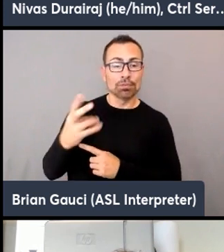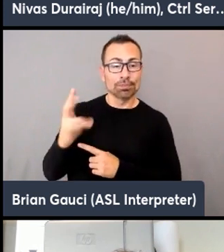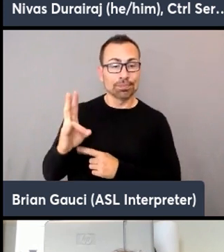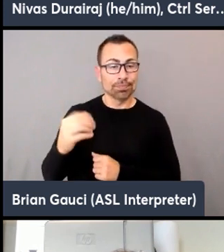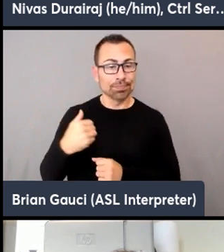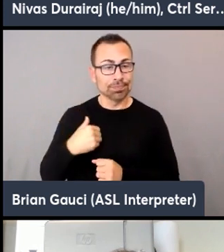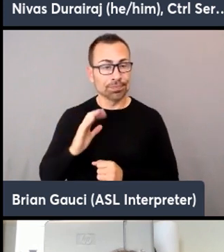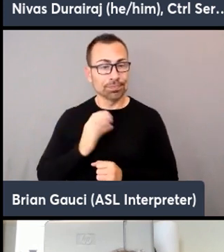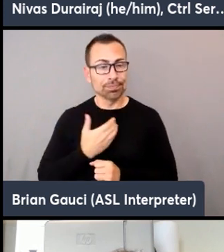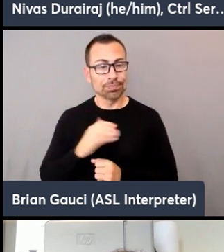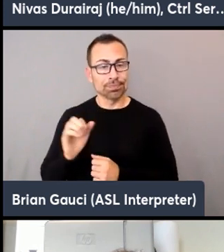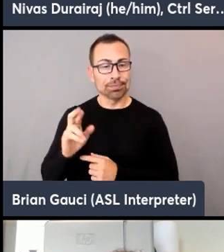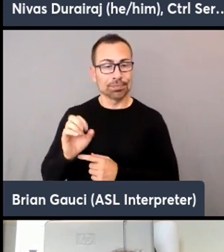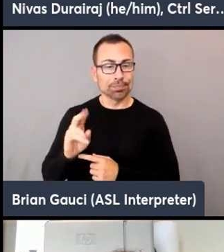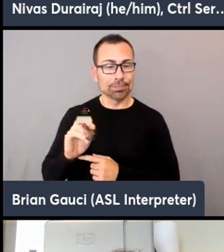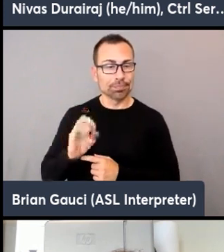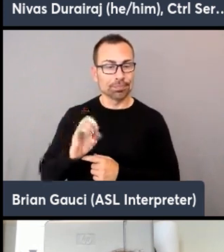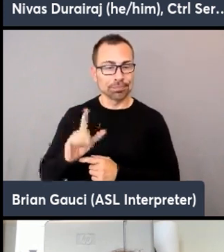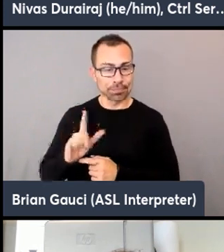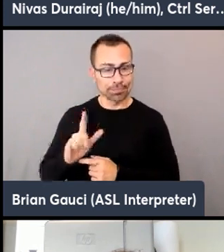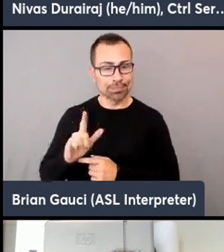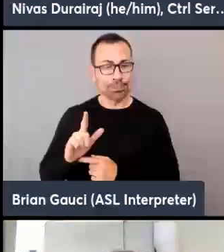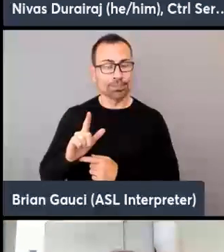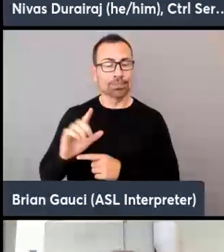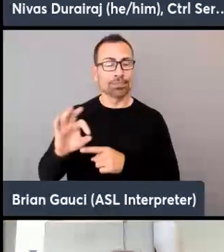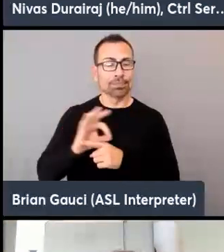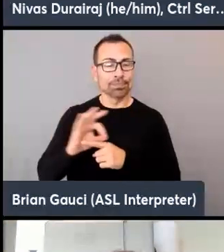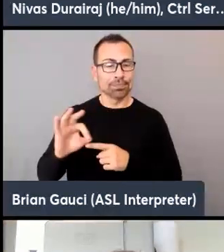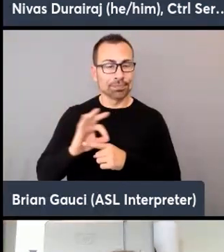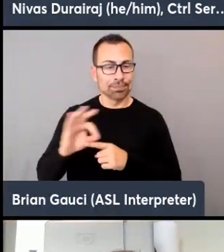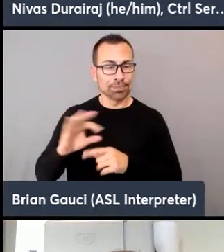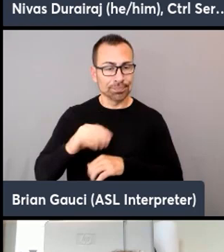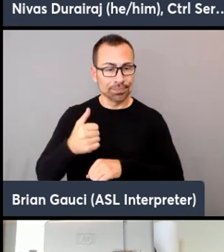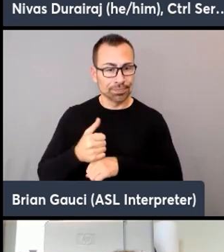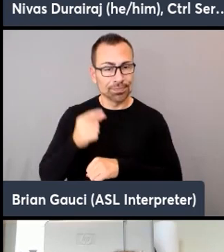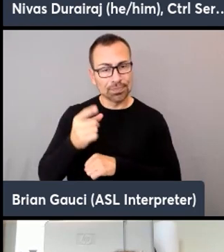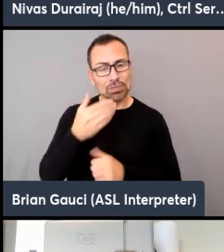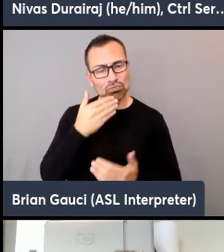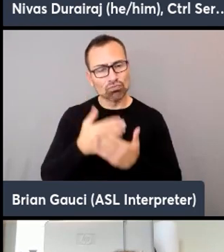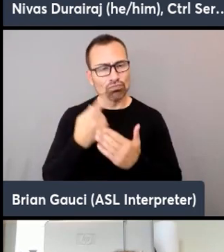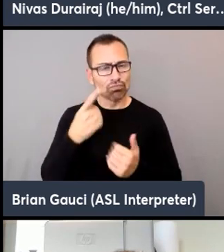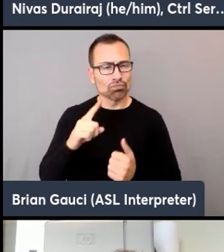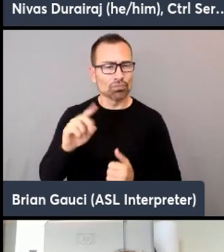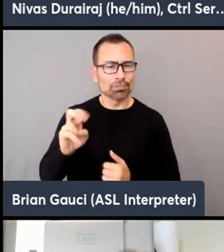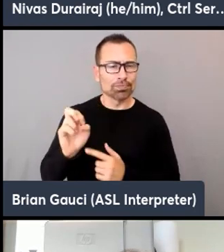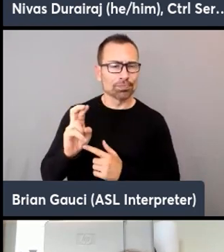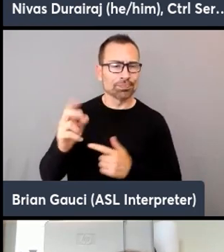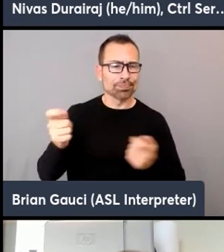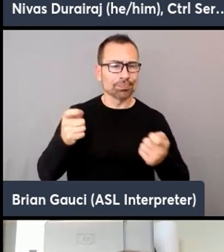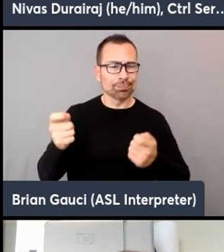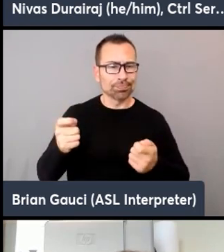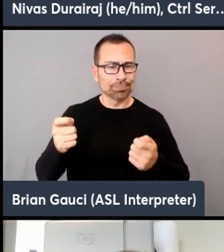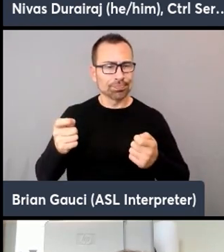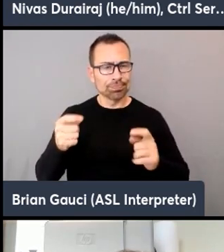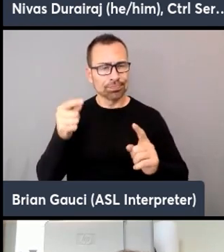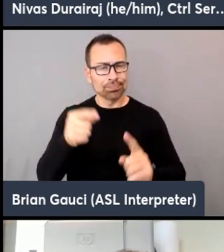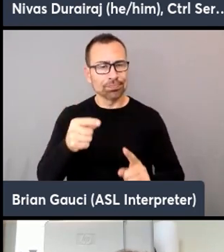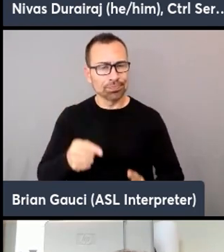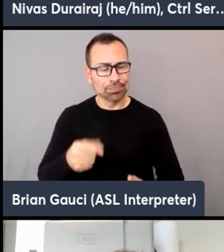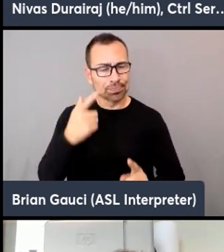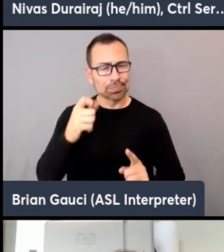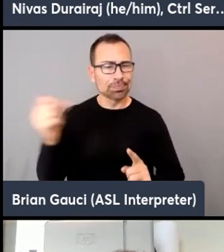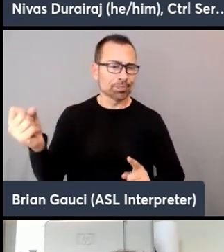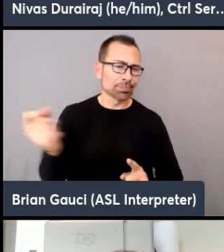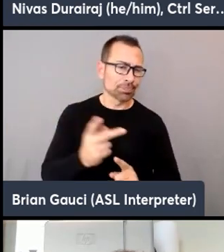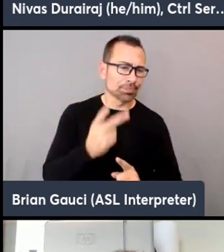feature enabled. And this is just going to be good for version control purposes because you can go back and see what